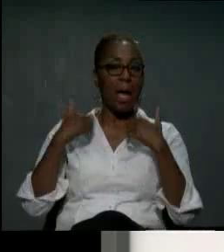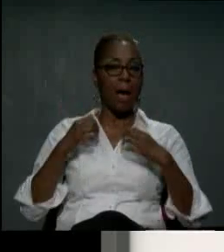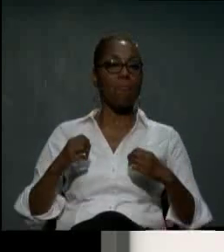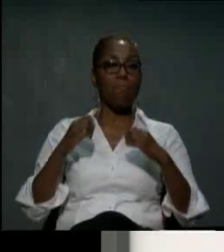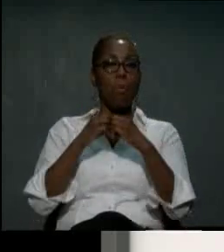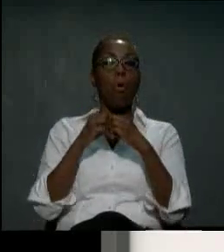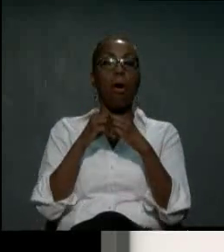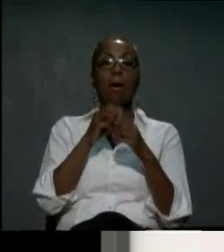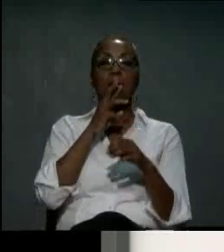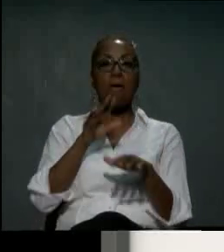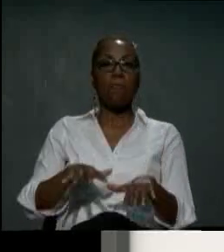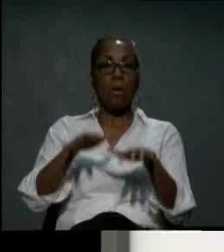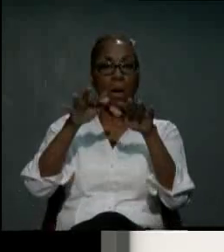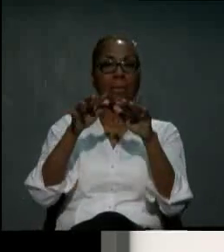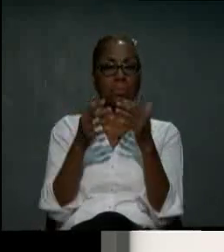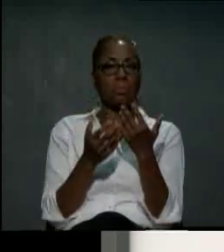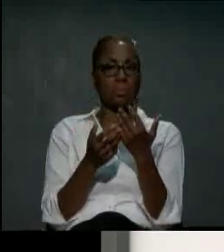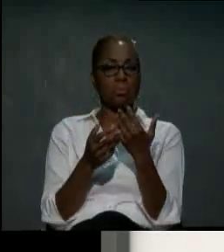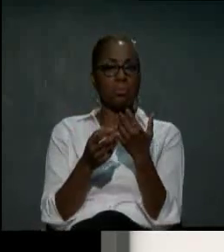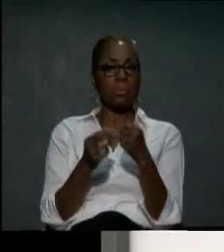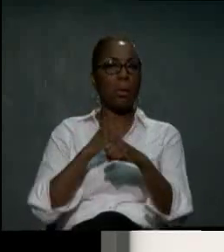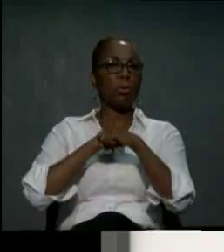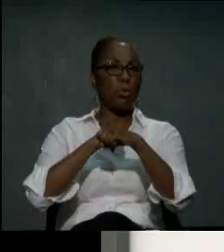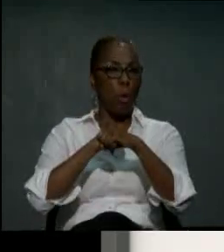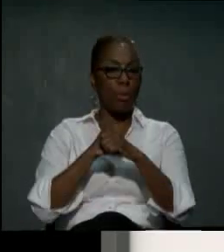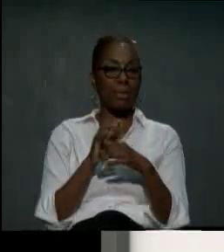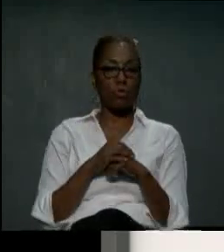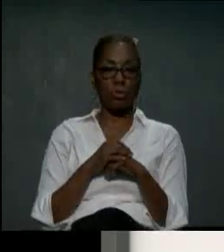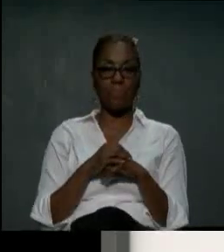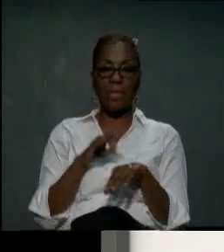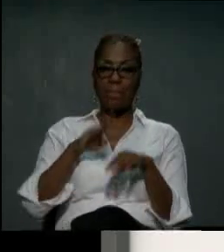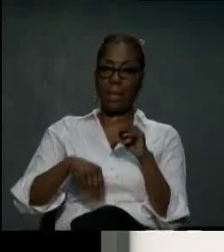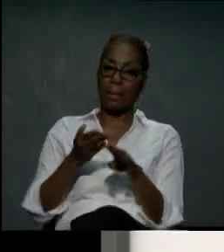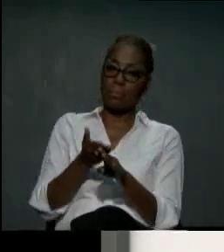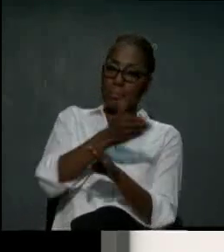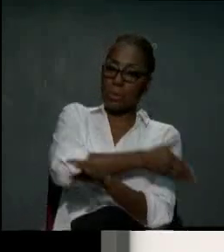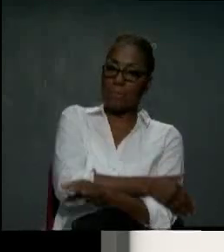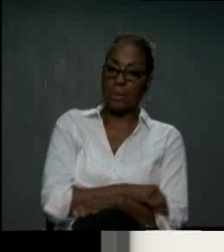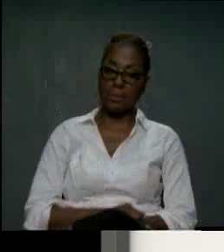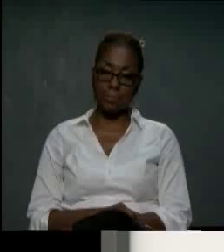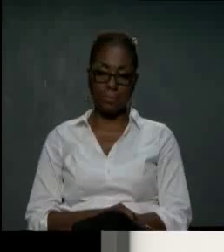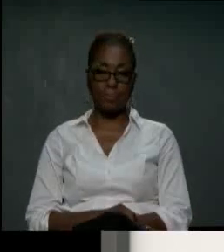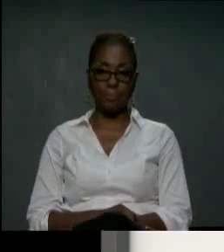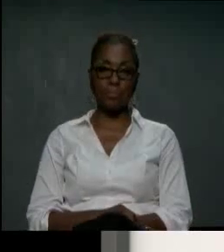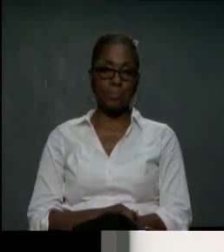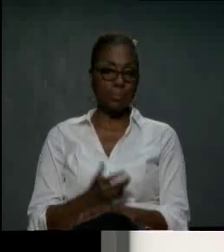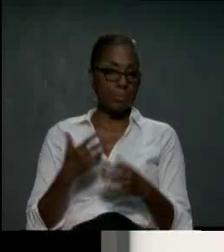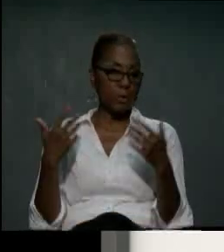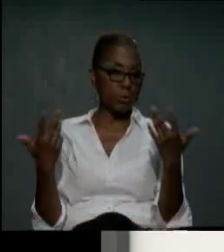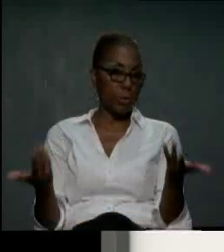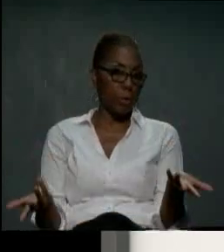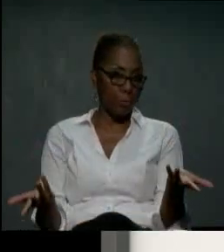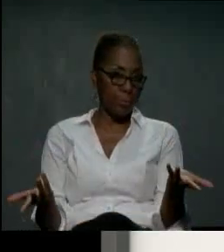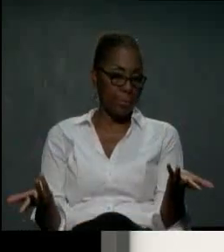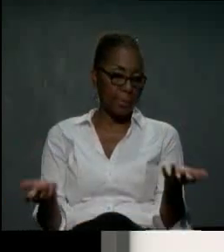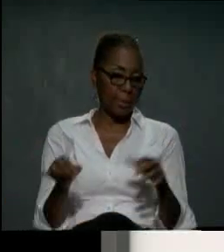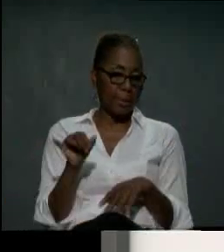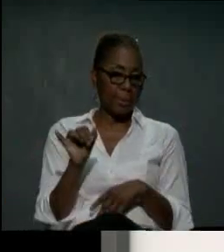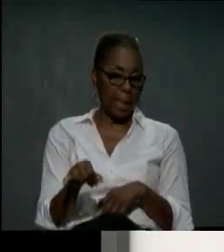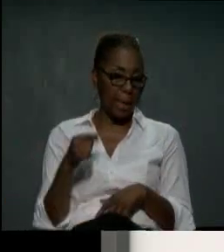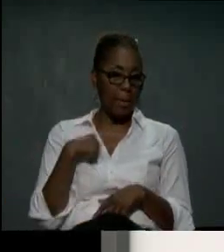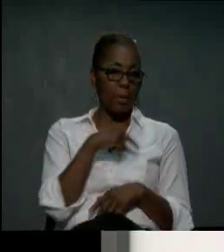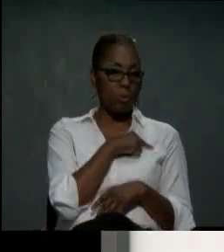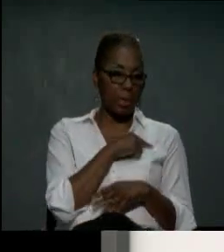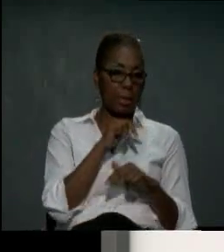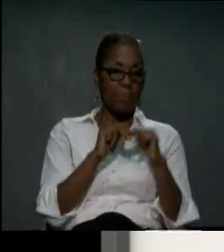more flood storage than was previous. And so we're doing the